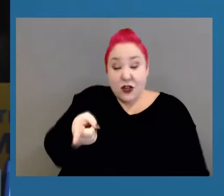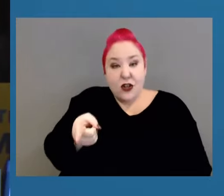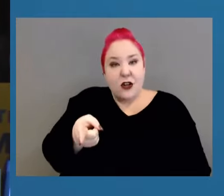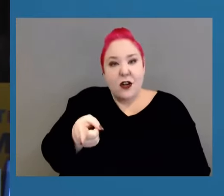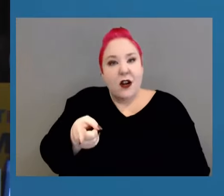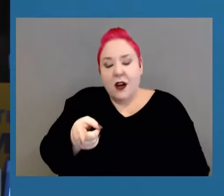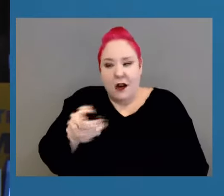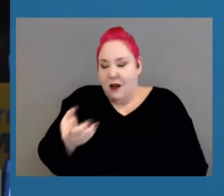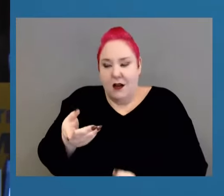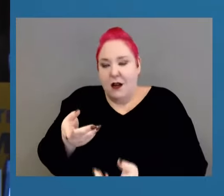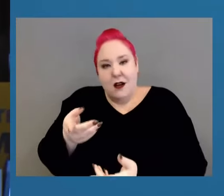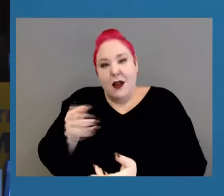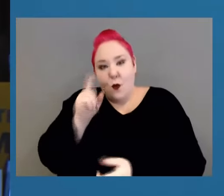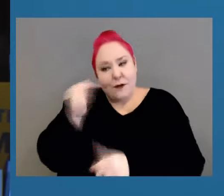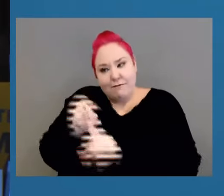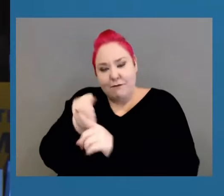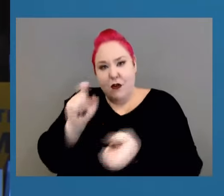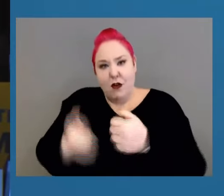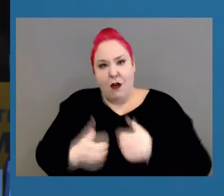and groceries.